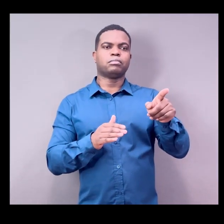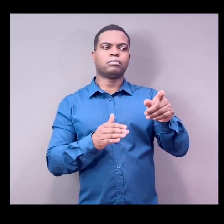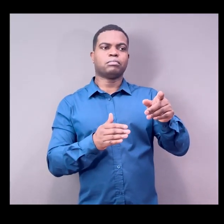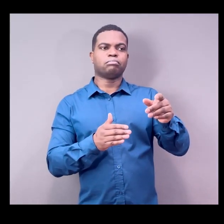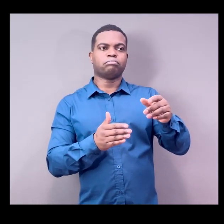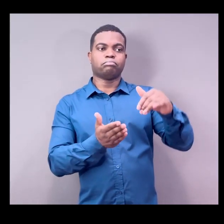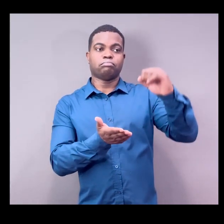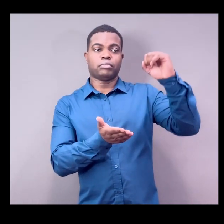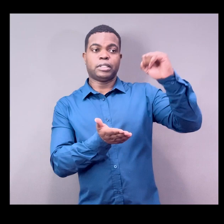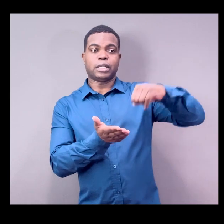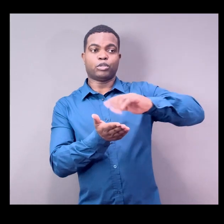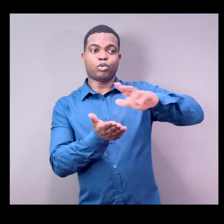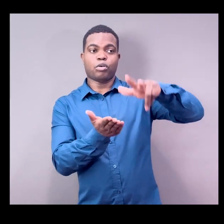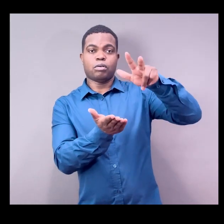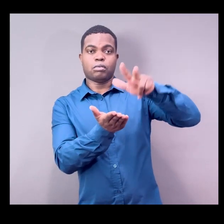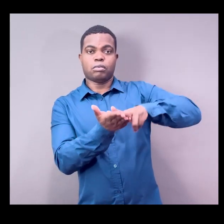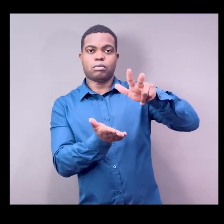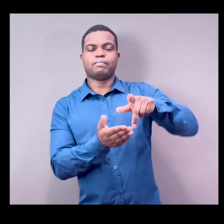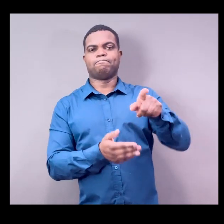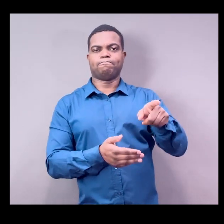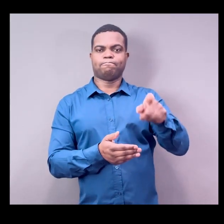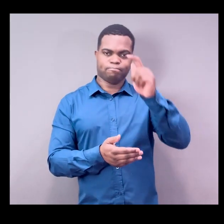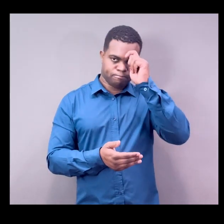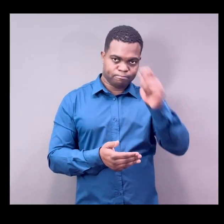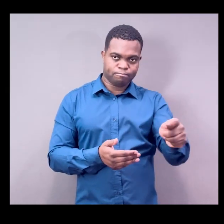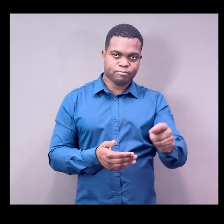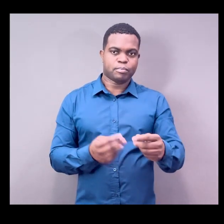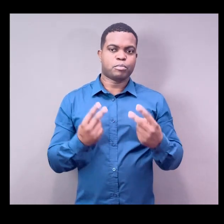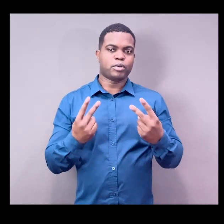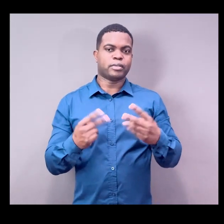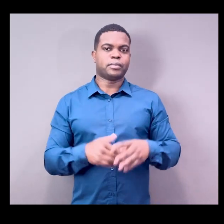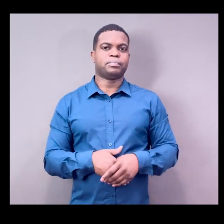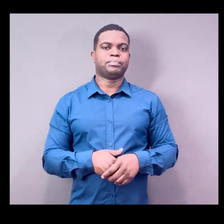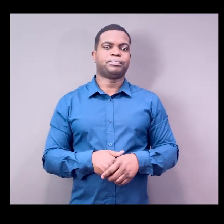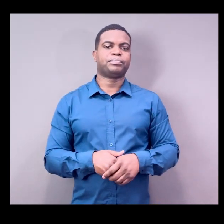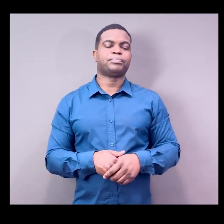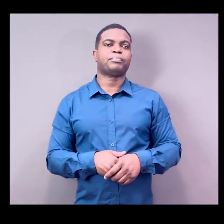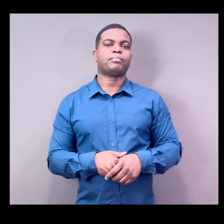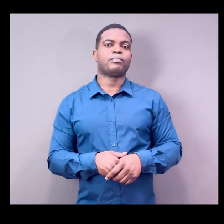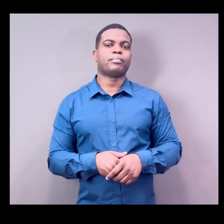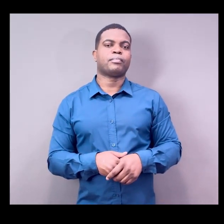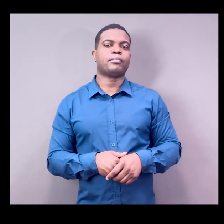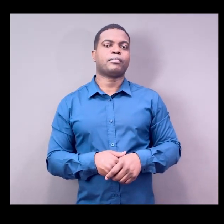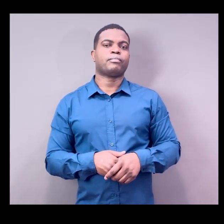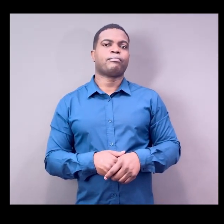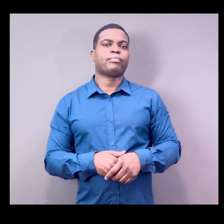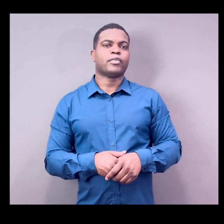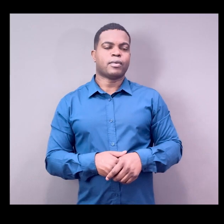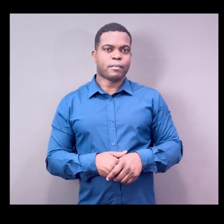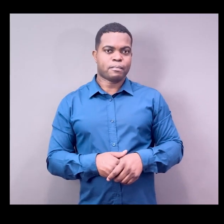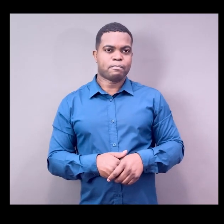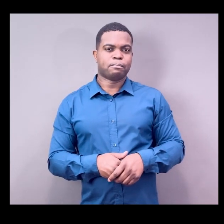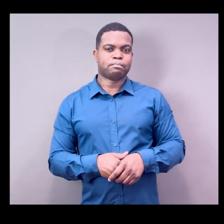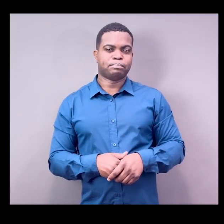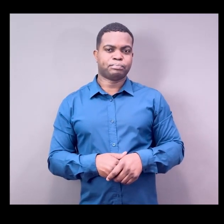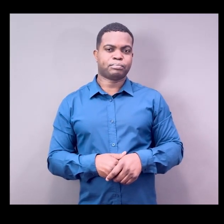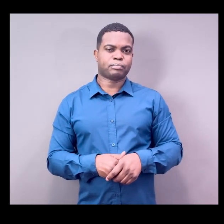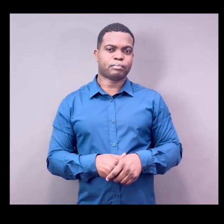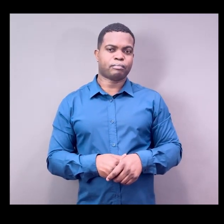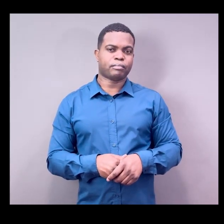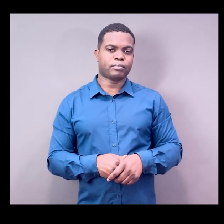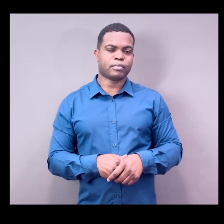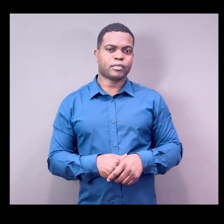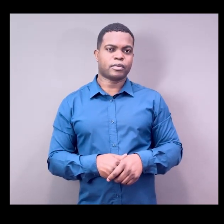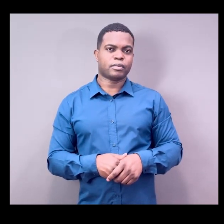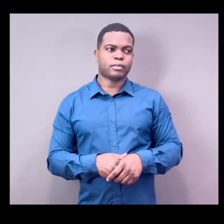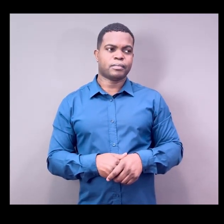have filled a consent form where they will sign and agree that this